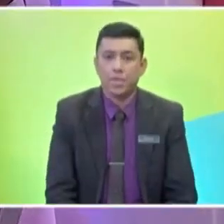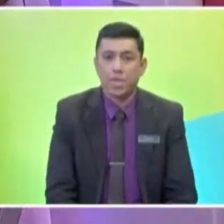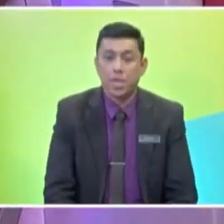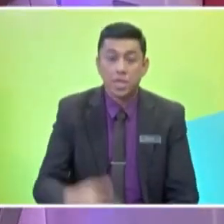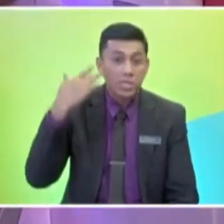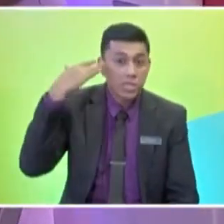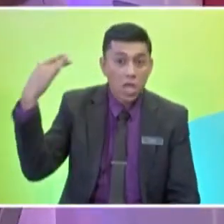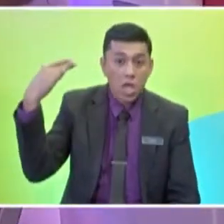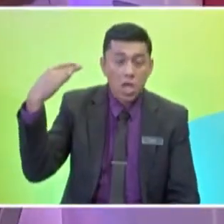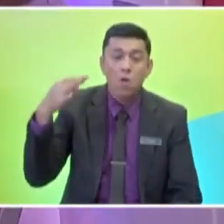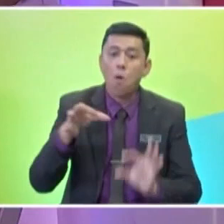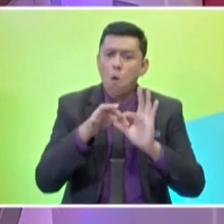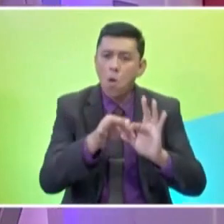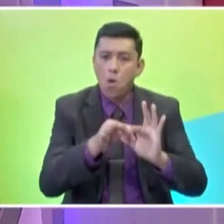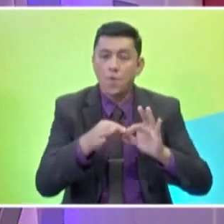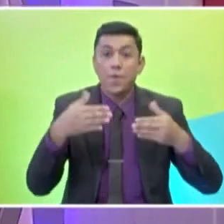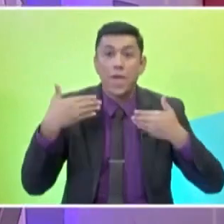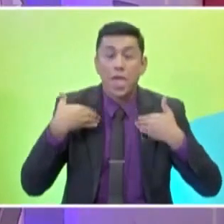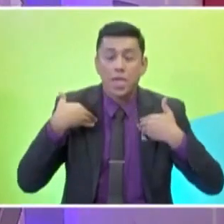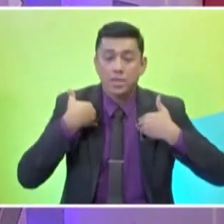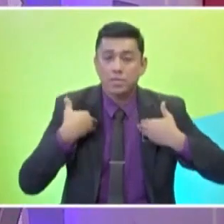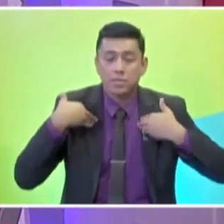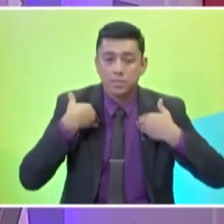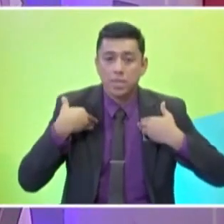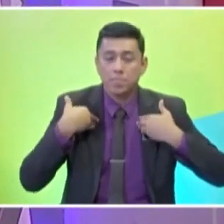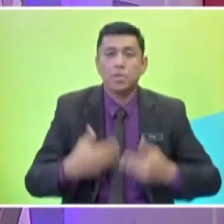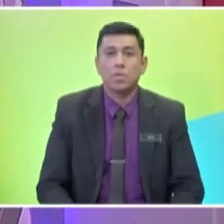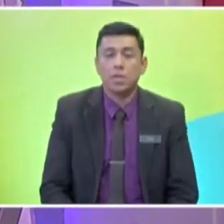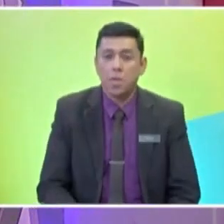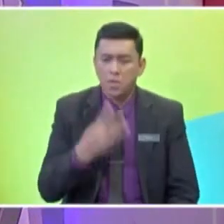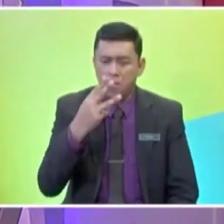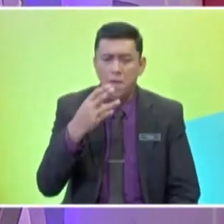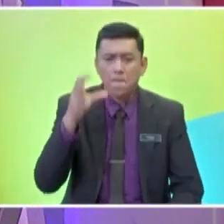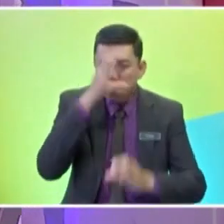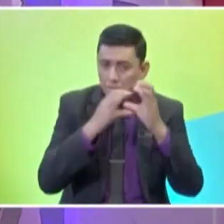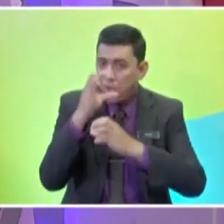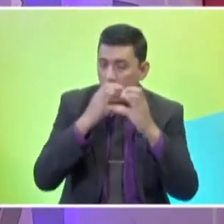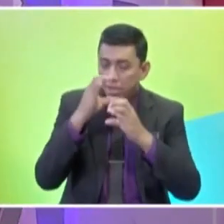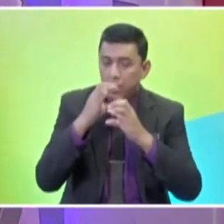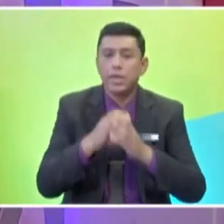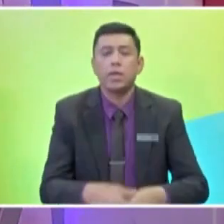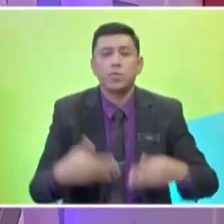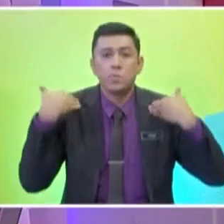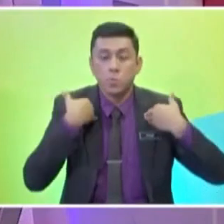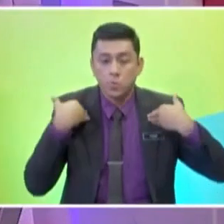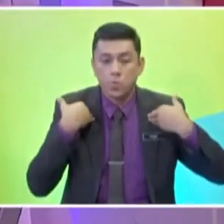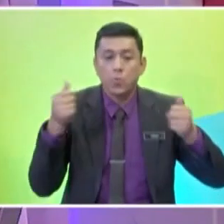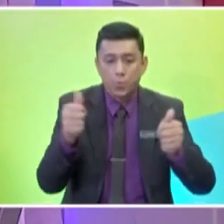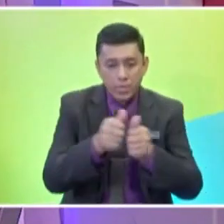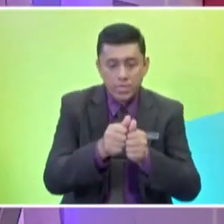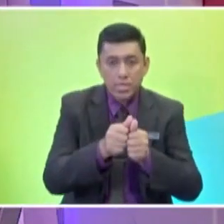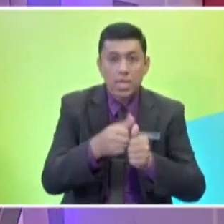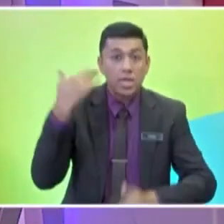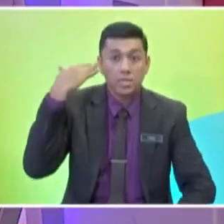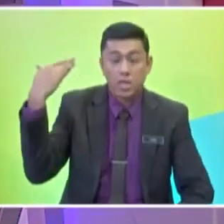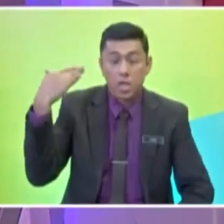sounds. Okay. And you have to find the animal based on the sound you hear. Okay,